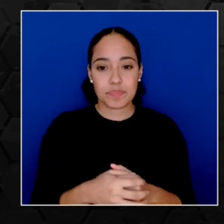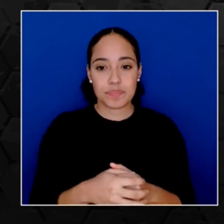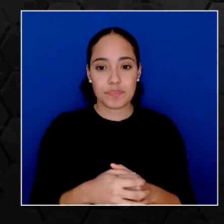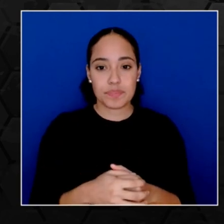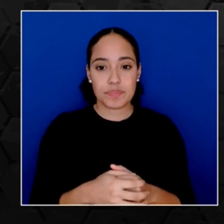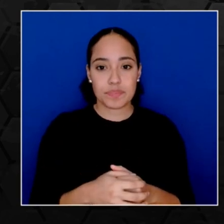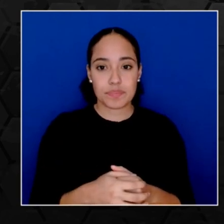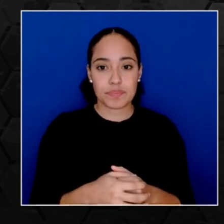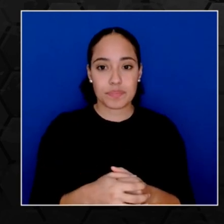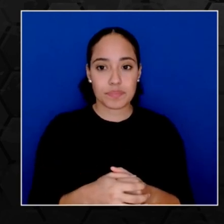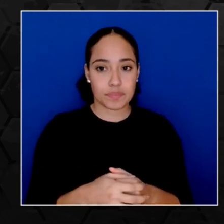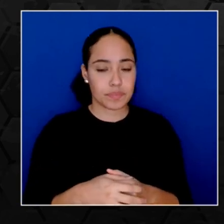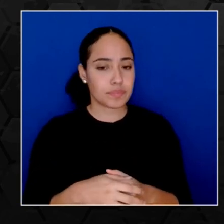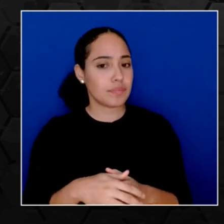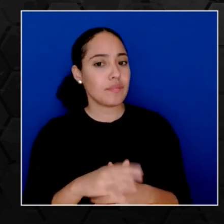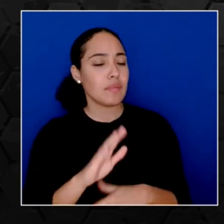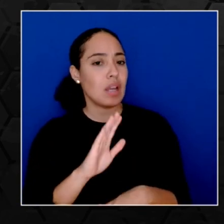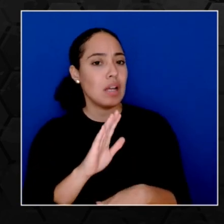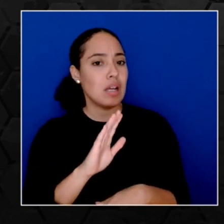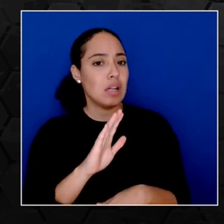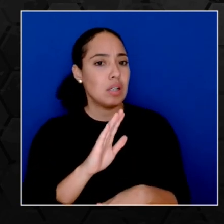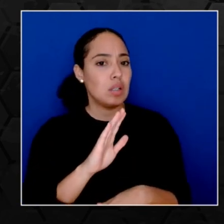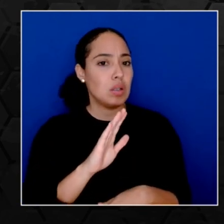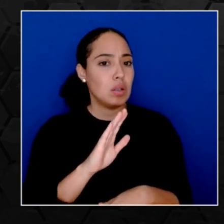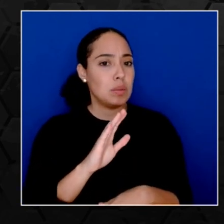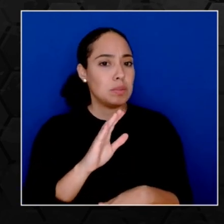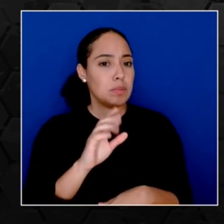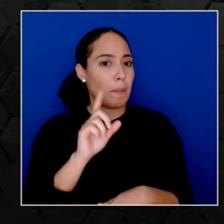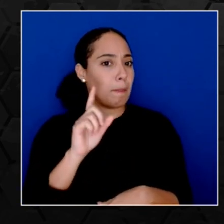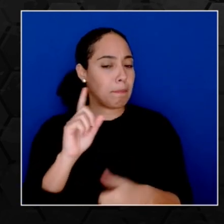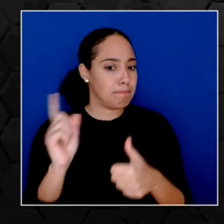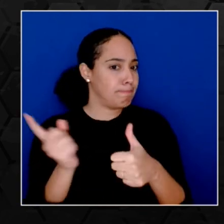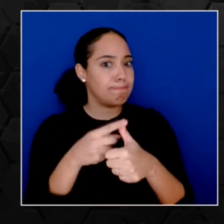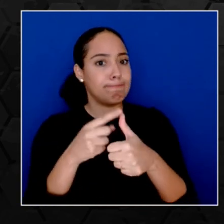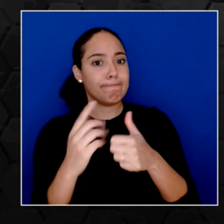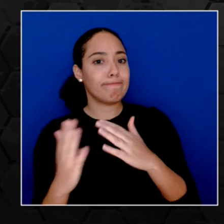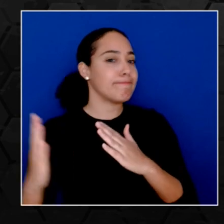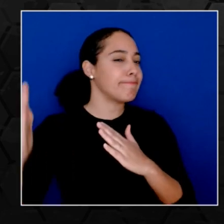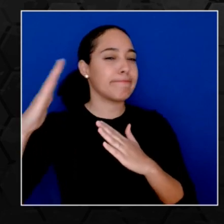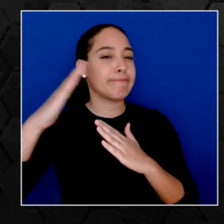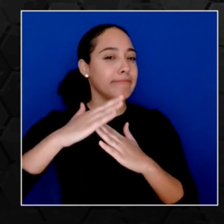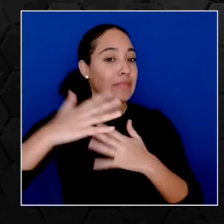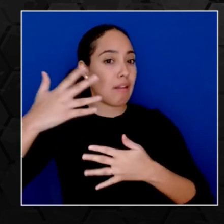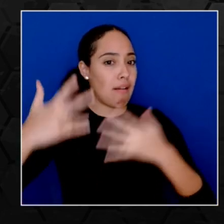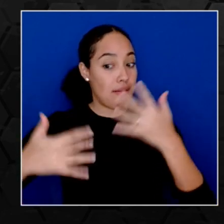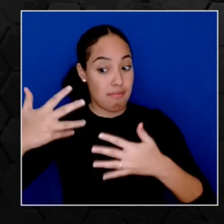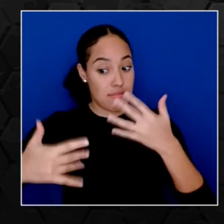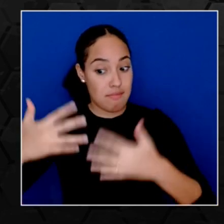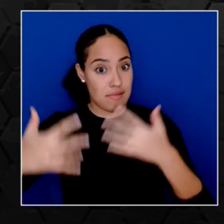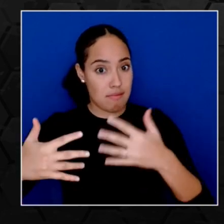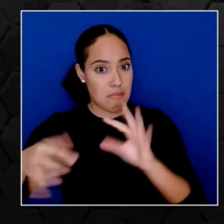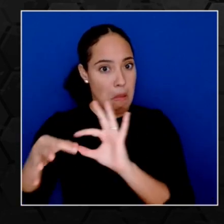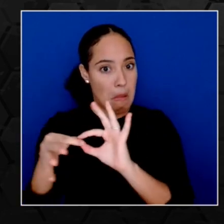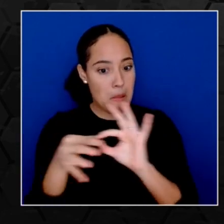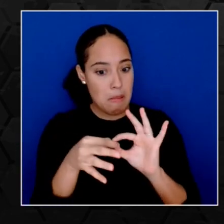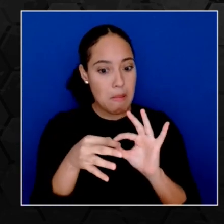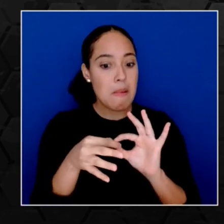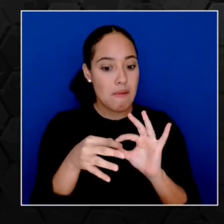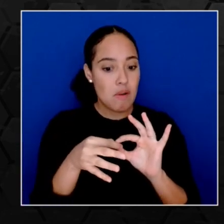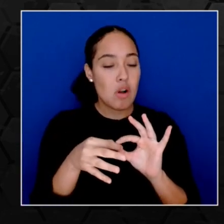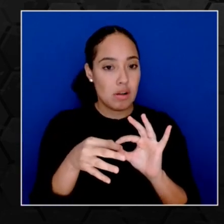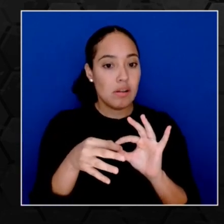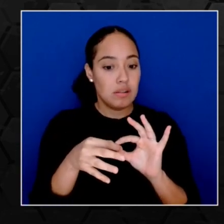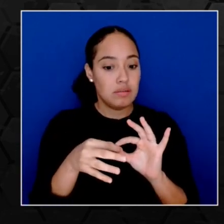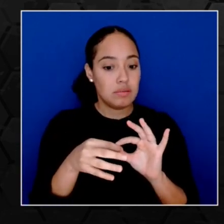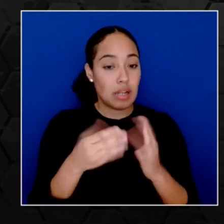best algorithm for recommendation system, in your opinion? So, like in my opinion,